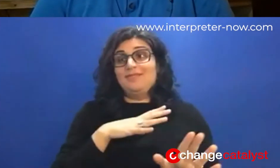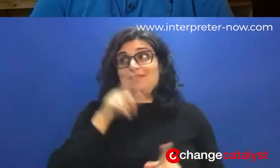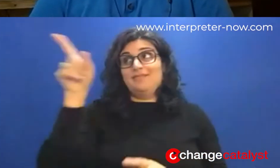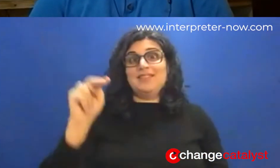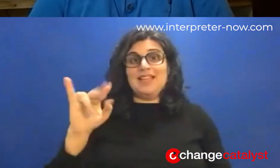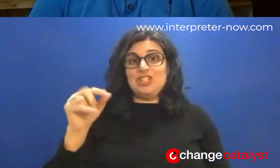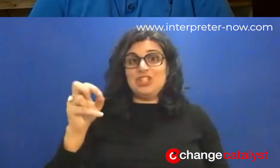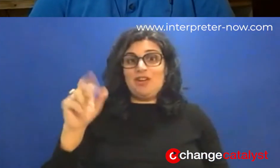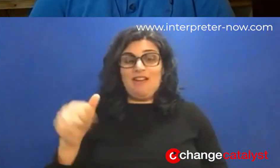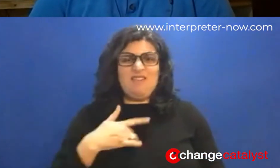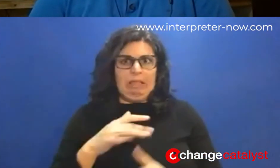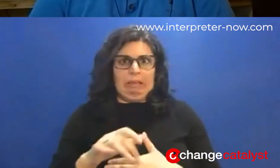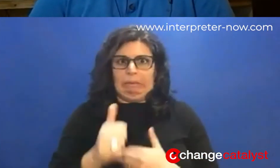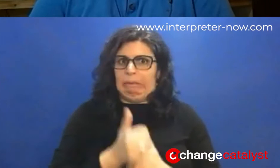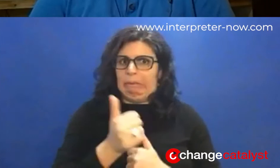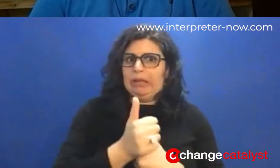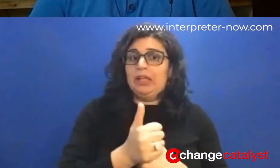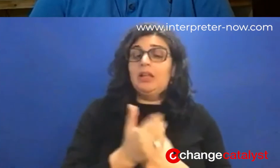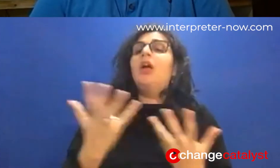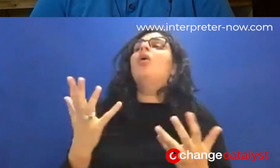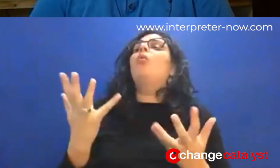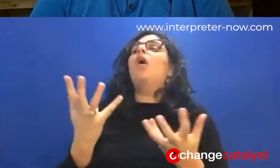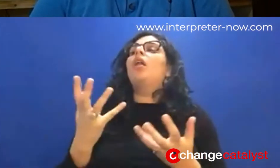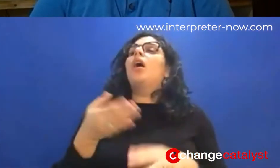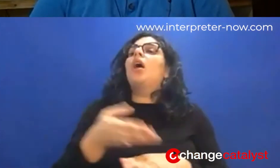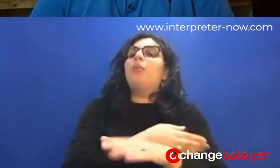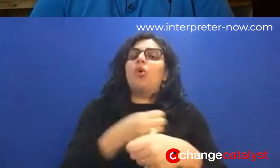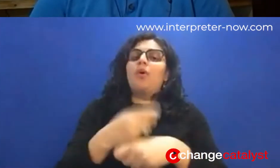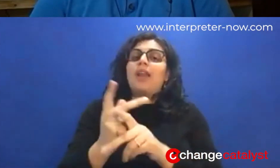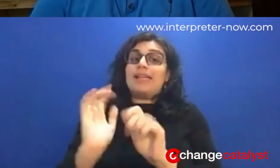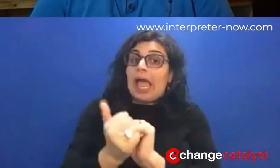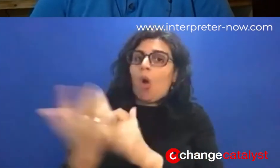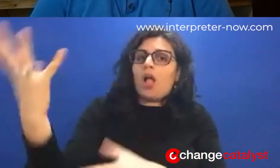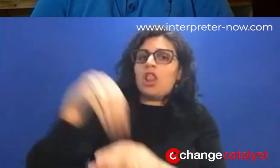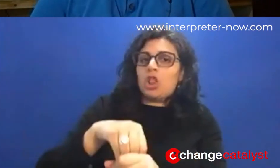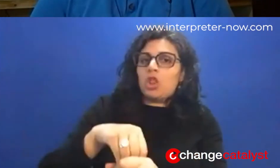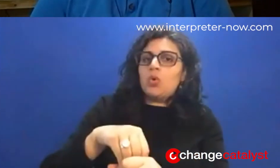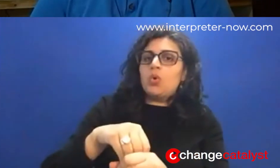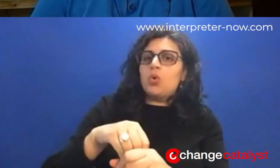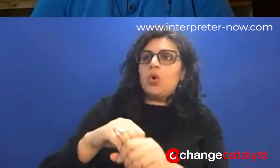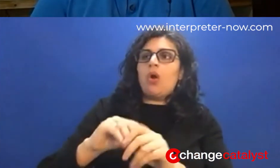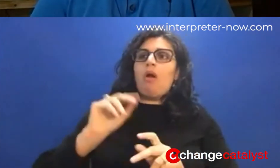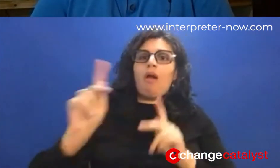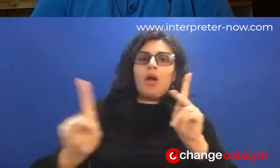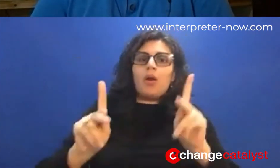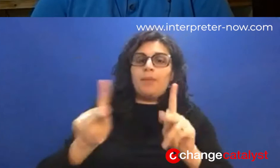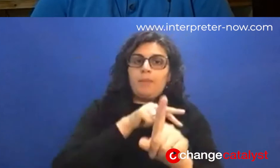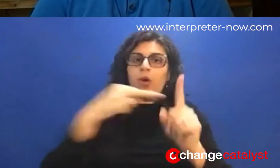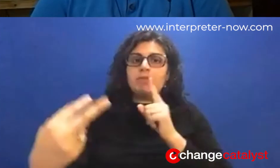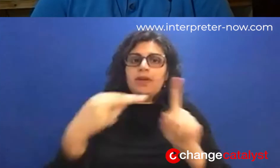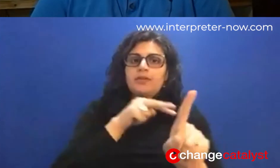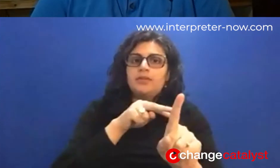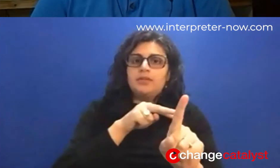just ask them, we want to make a better product by including more voices in the product development. That's the game right